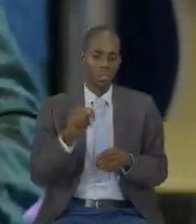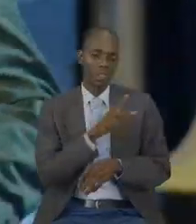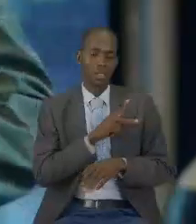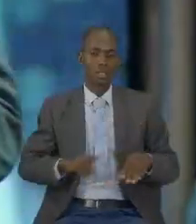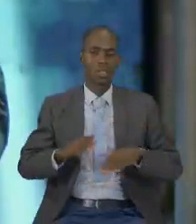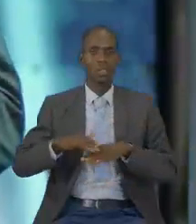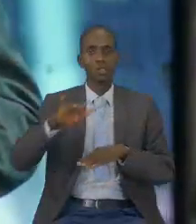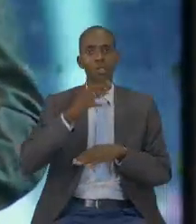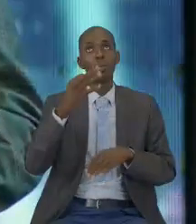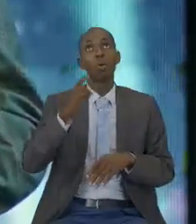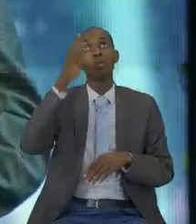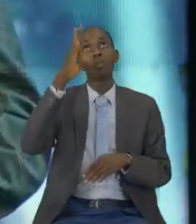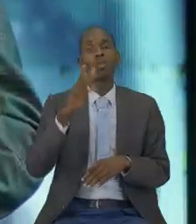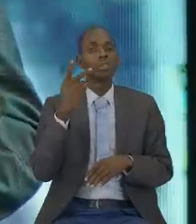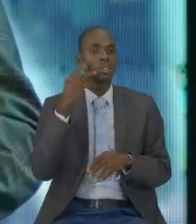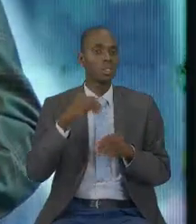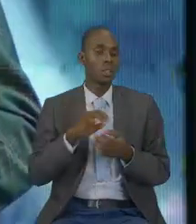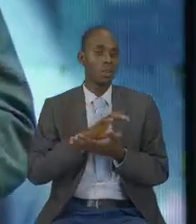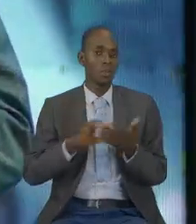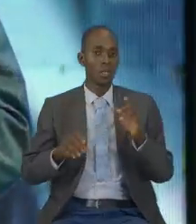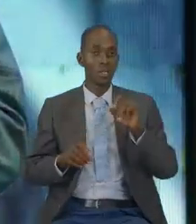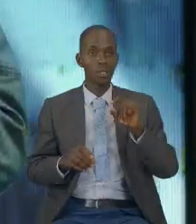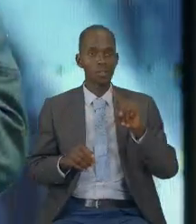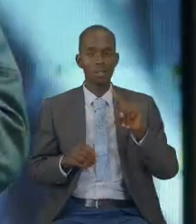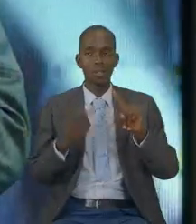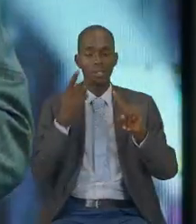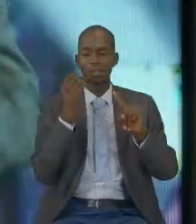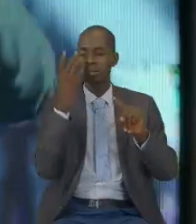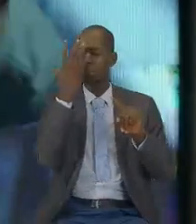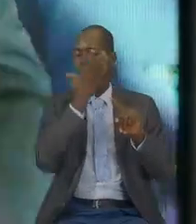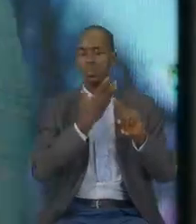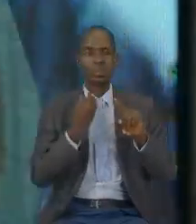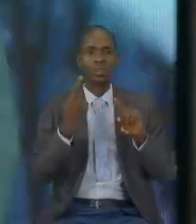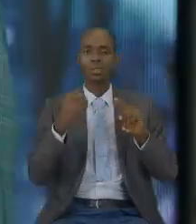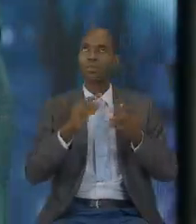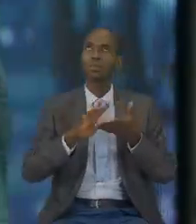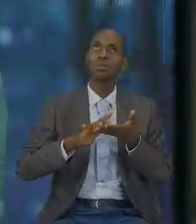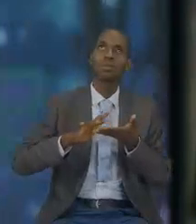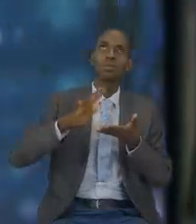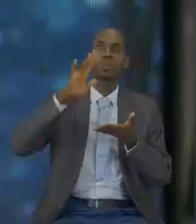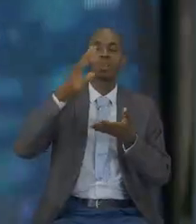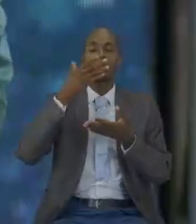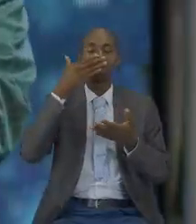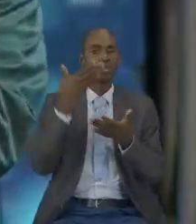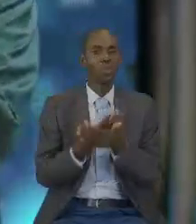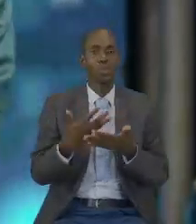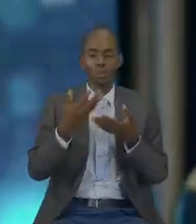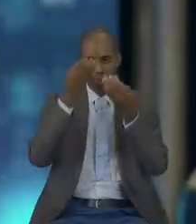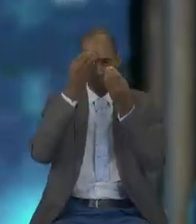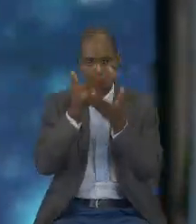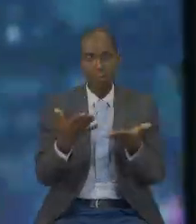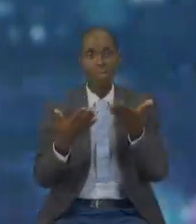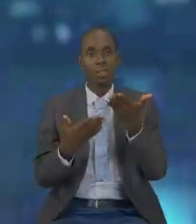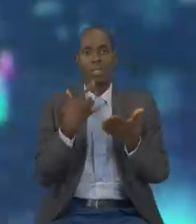God. Verse 11, here is the beauty and here is the glory and here is the good news. And it says,